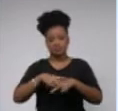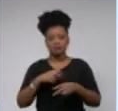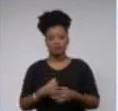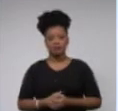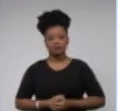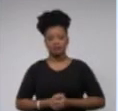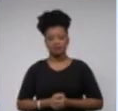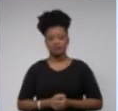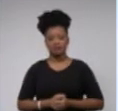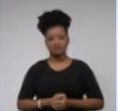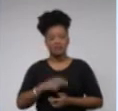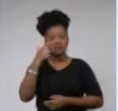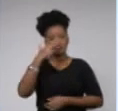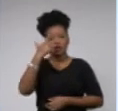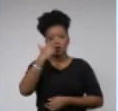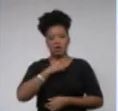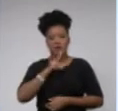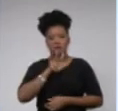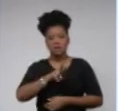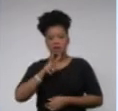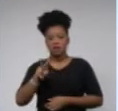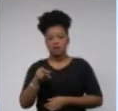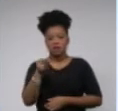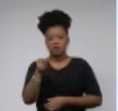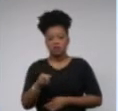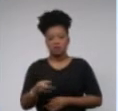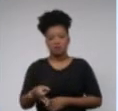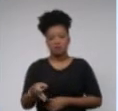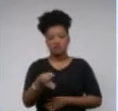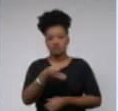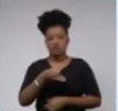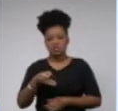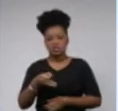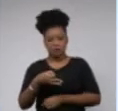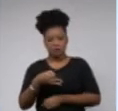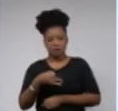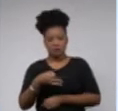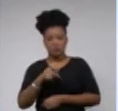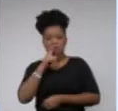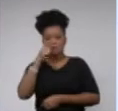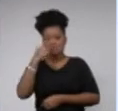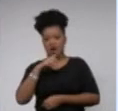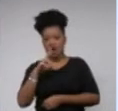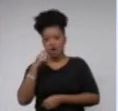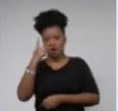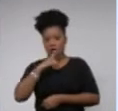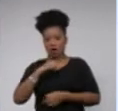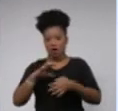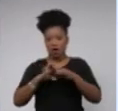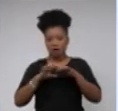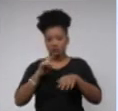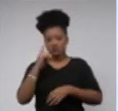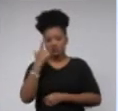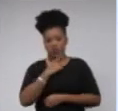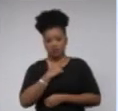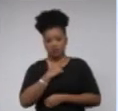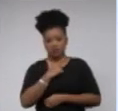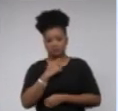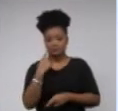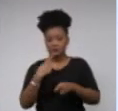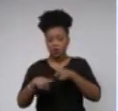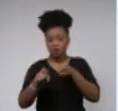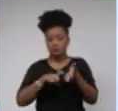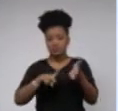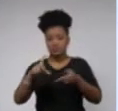of the same name, and 1 case to Baraguá. In Camagüey, the patient belongs to Florida